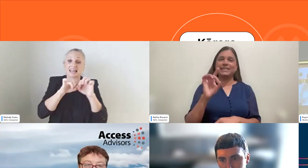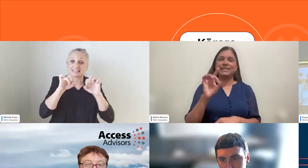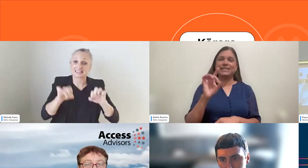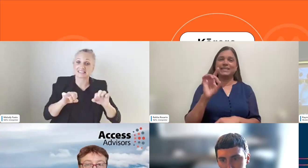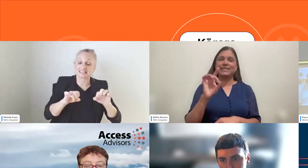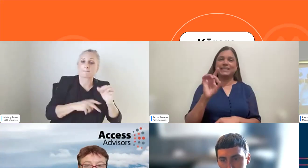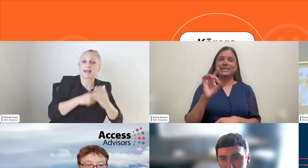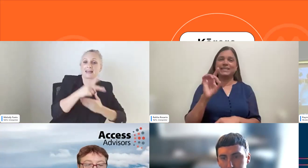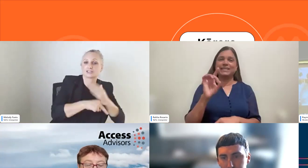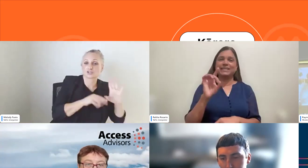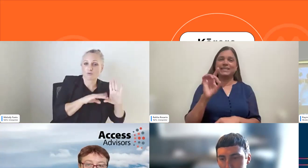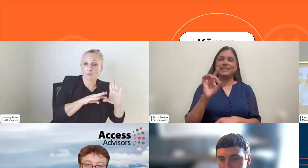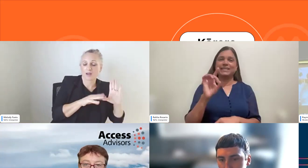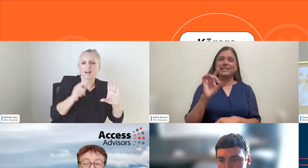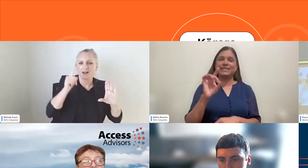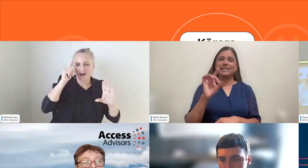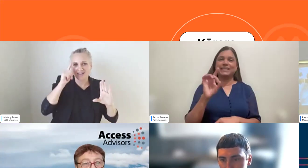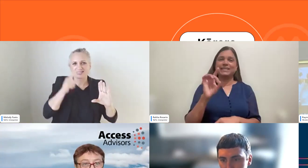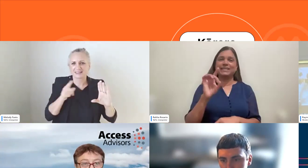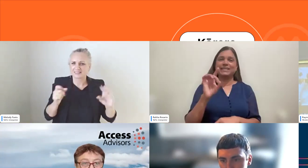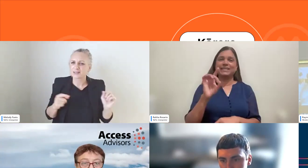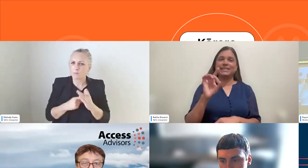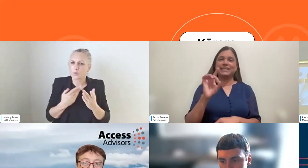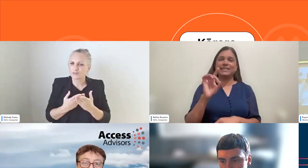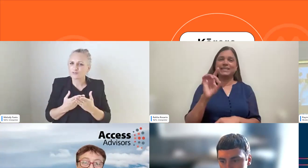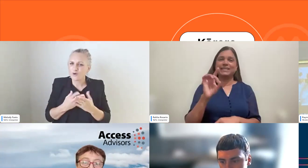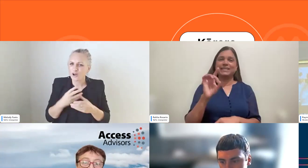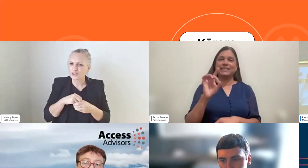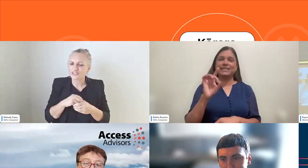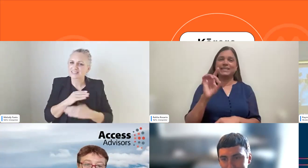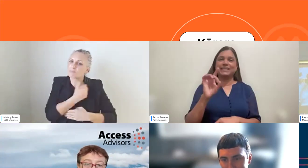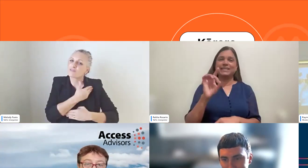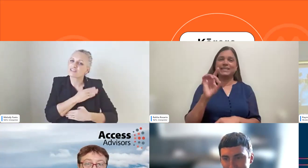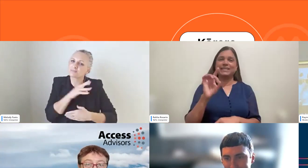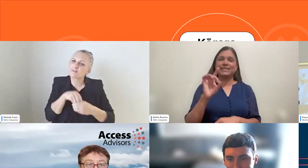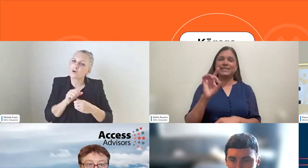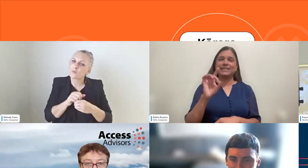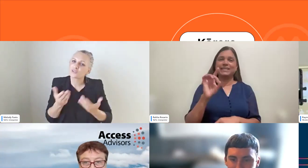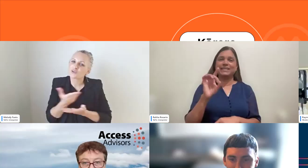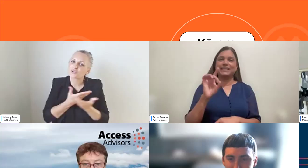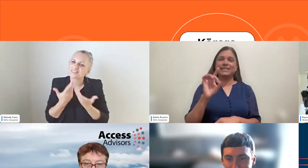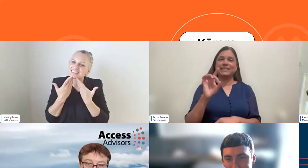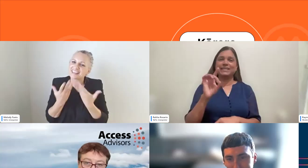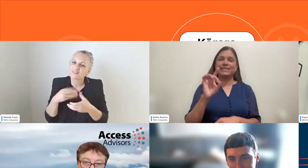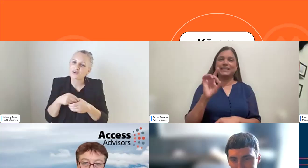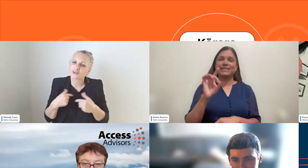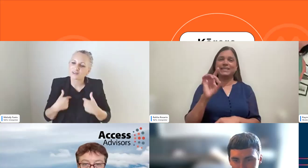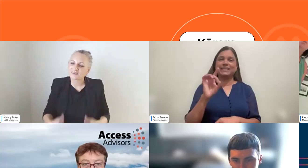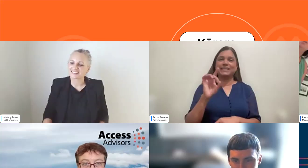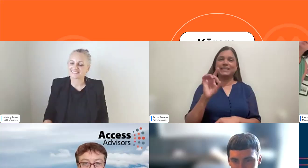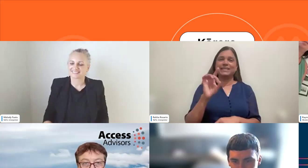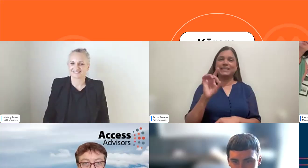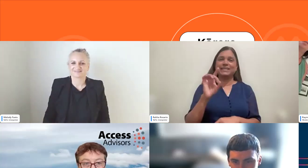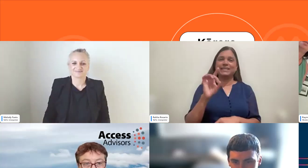and I'm really privileged to be part of this kōrero. So thank you very much for including me.